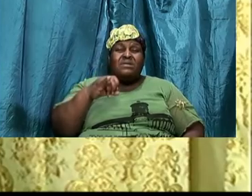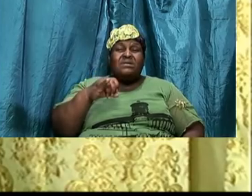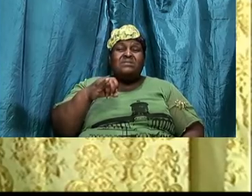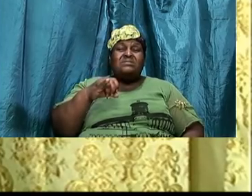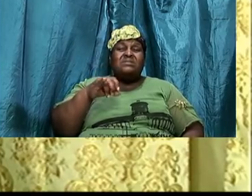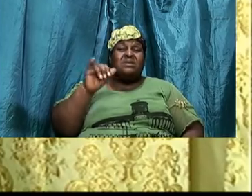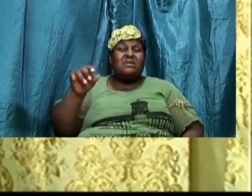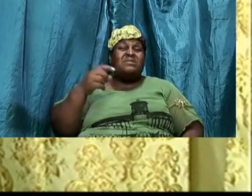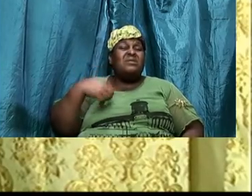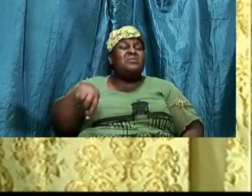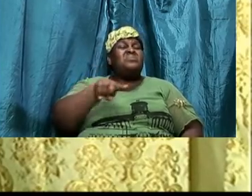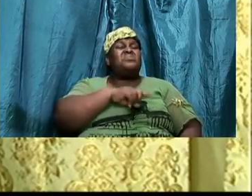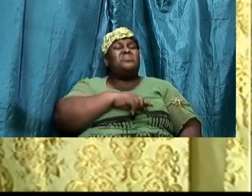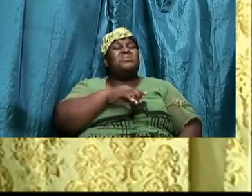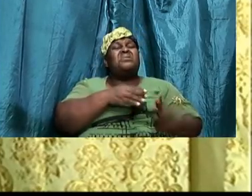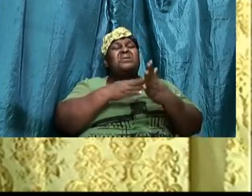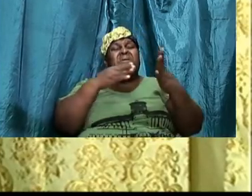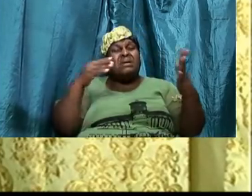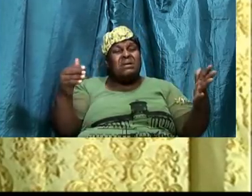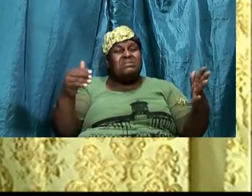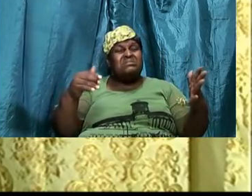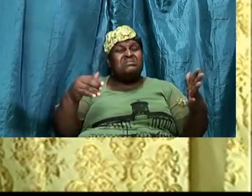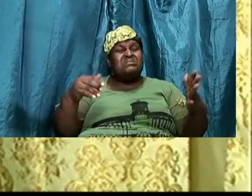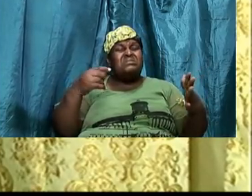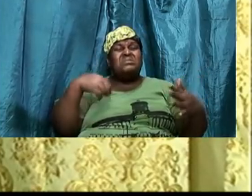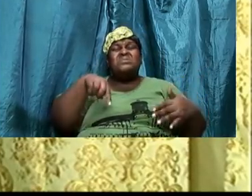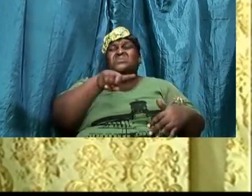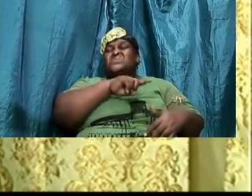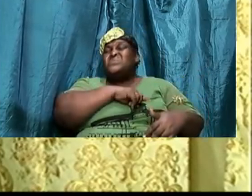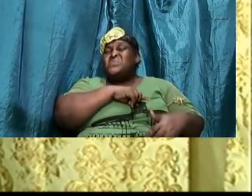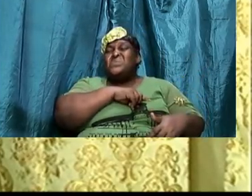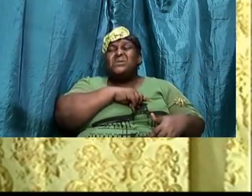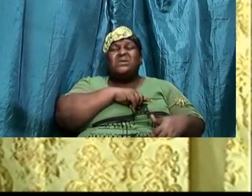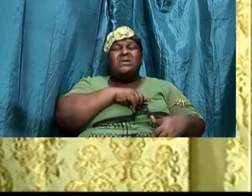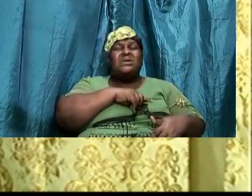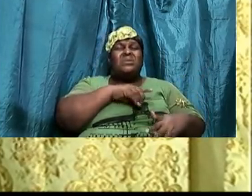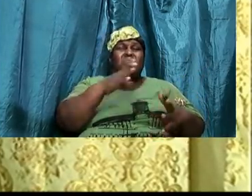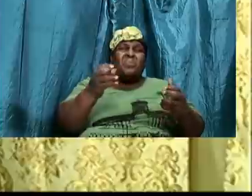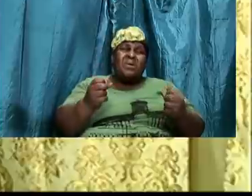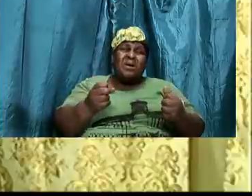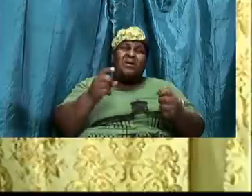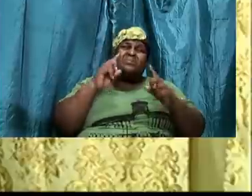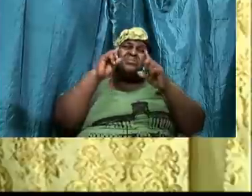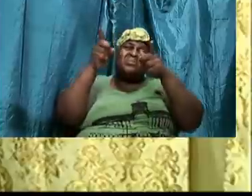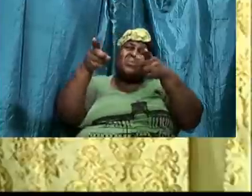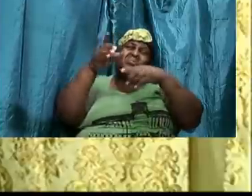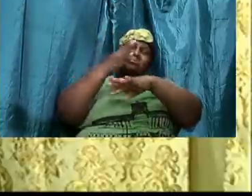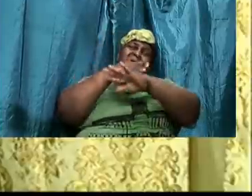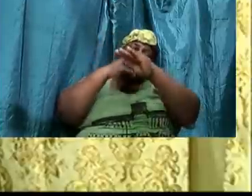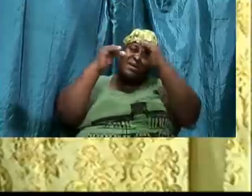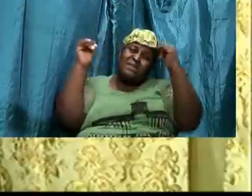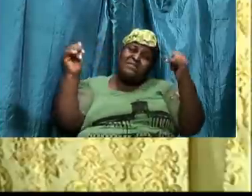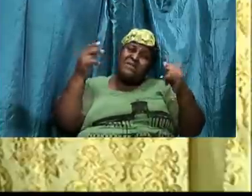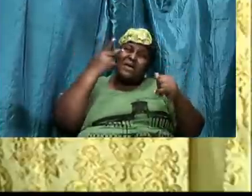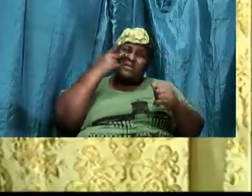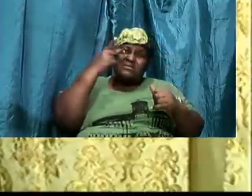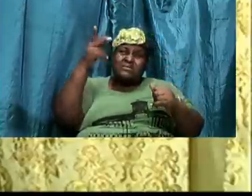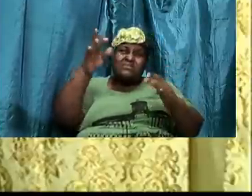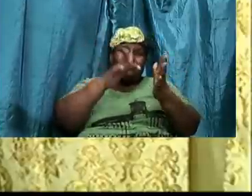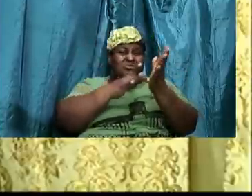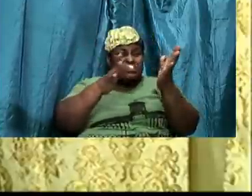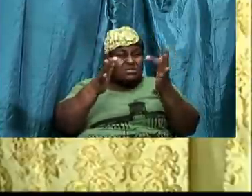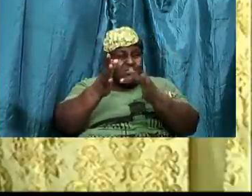on earth right now trying to see the Lord. We want to get there. Oh, I want to get there and see the Lord.